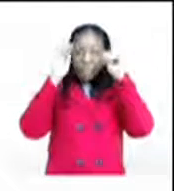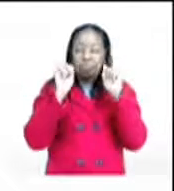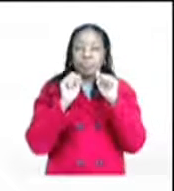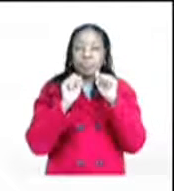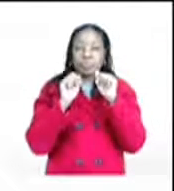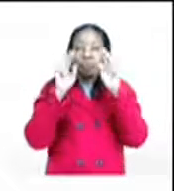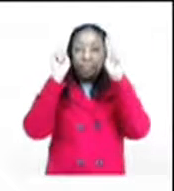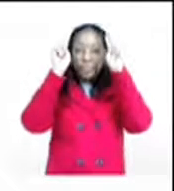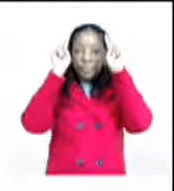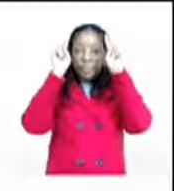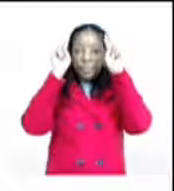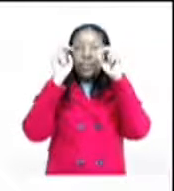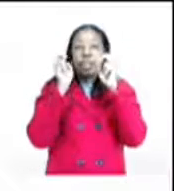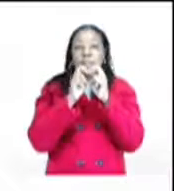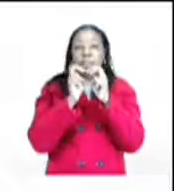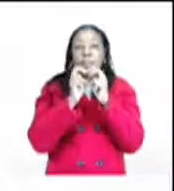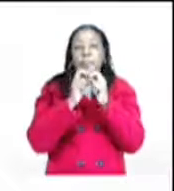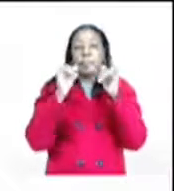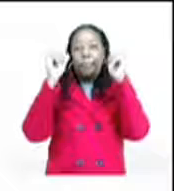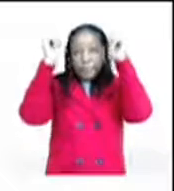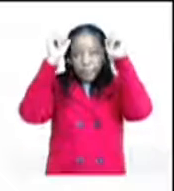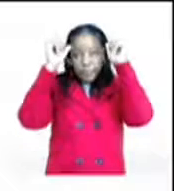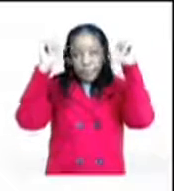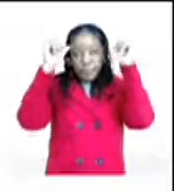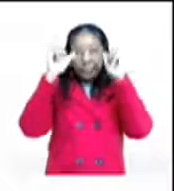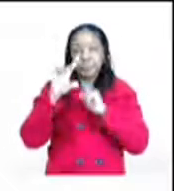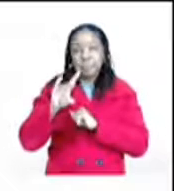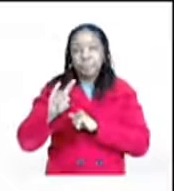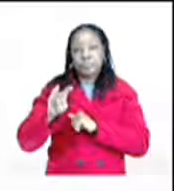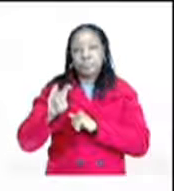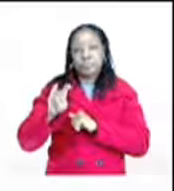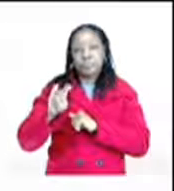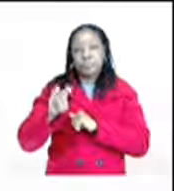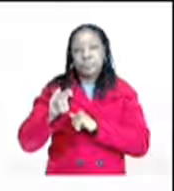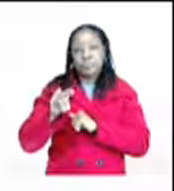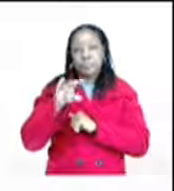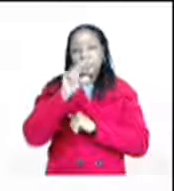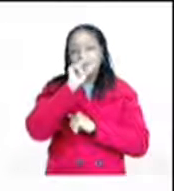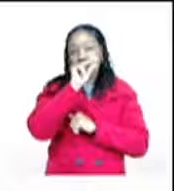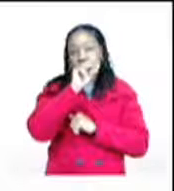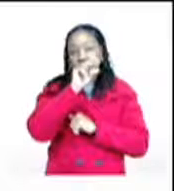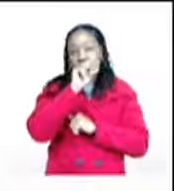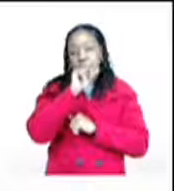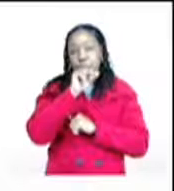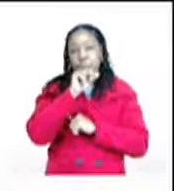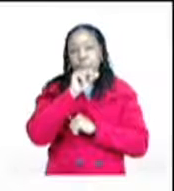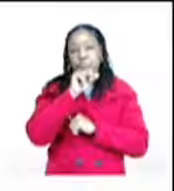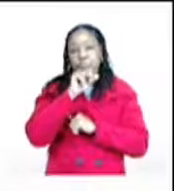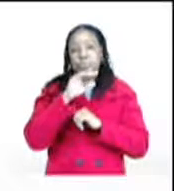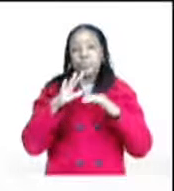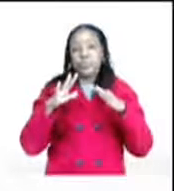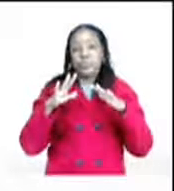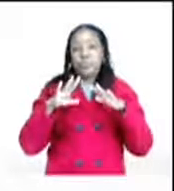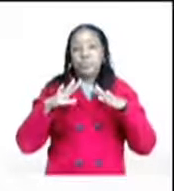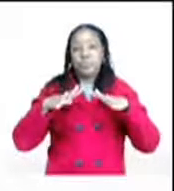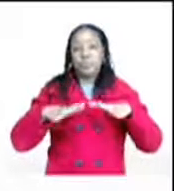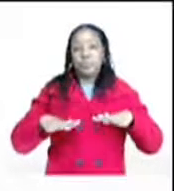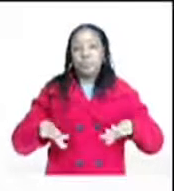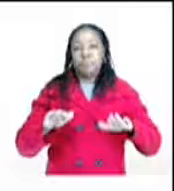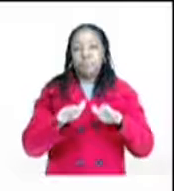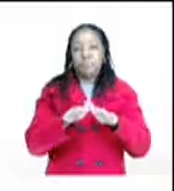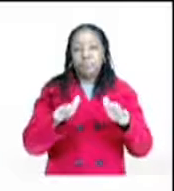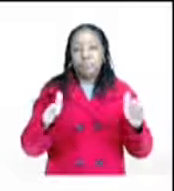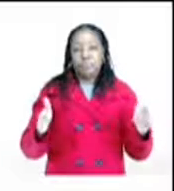mouse, cow, dog, bird, table,